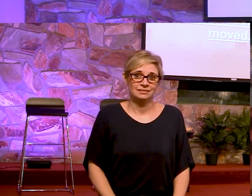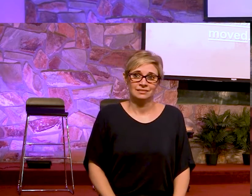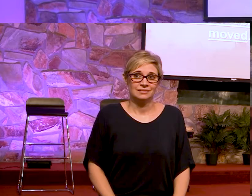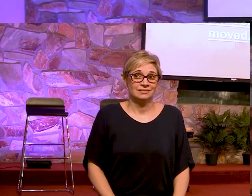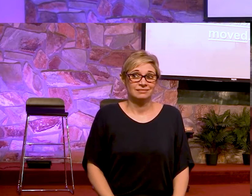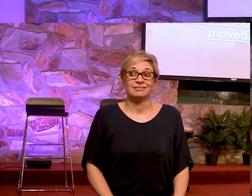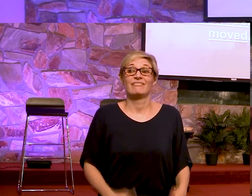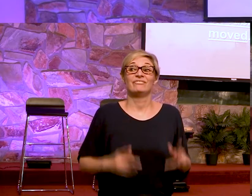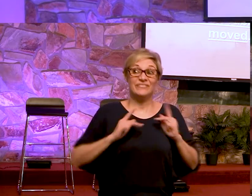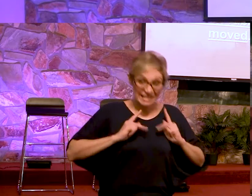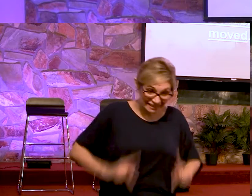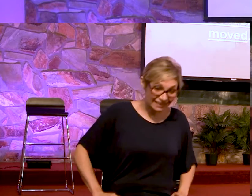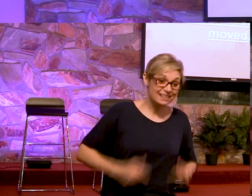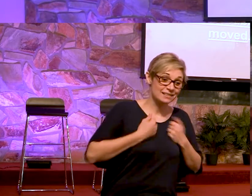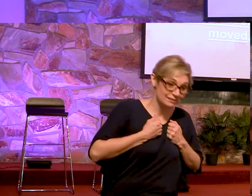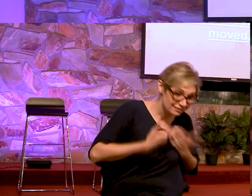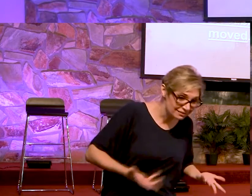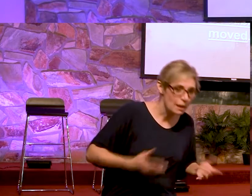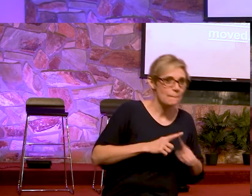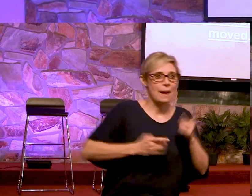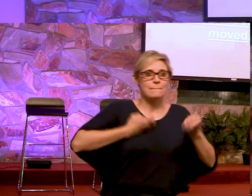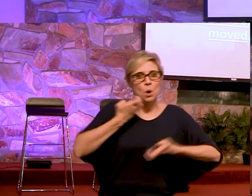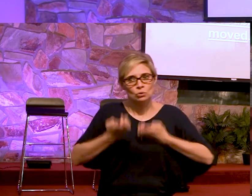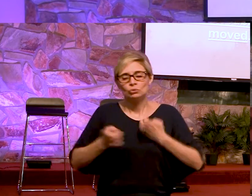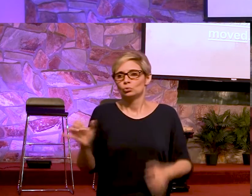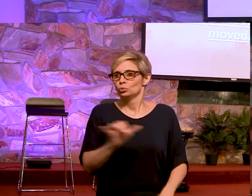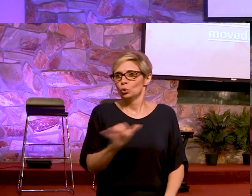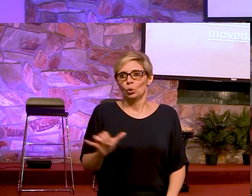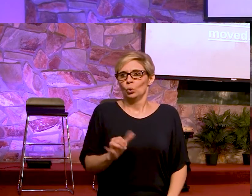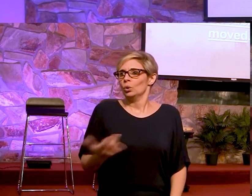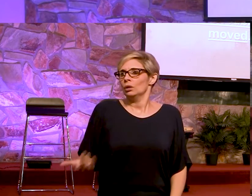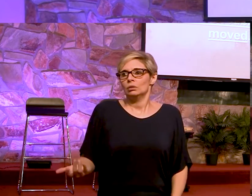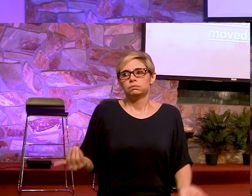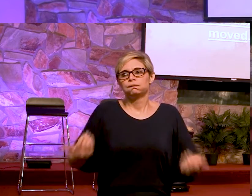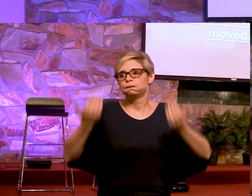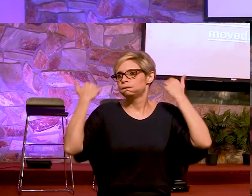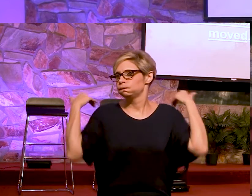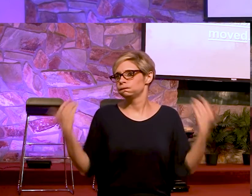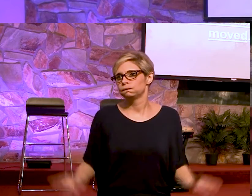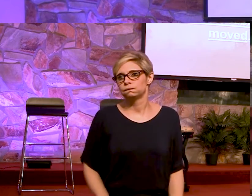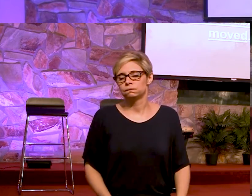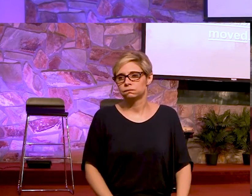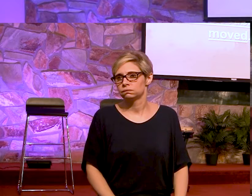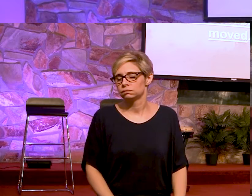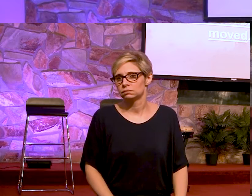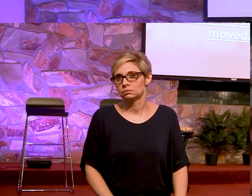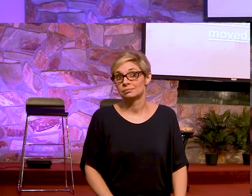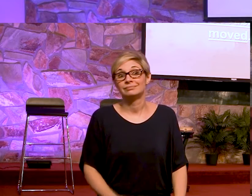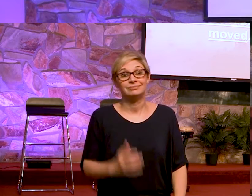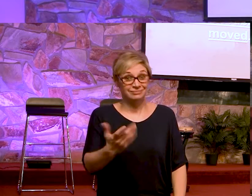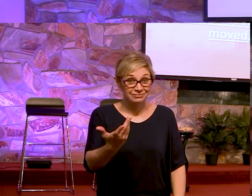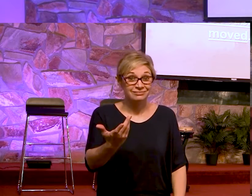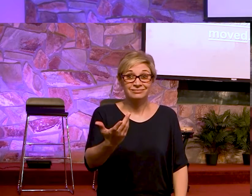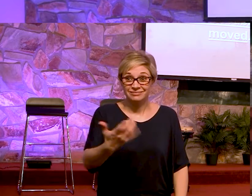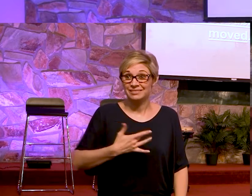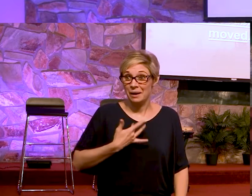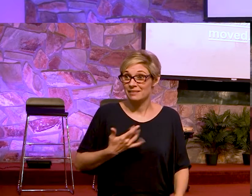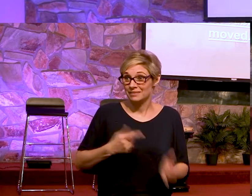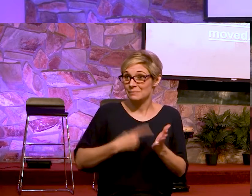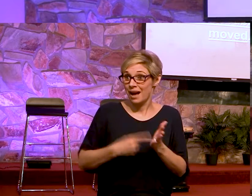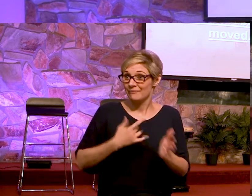emotionally, they're worn out. I believe, likewise, whenever we're emotionally worn out,